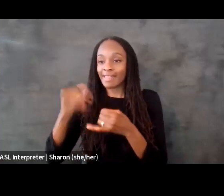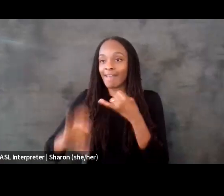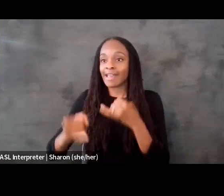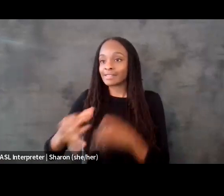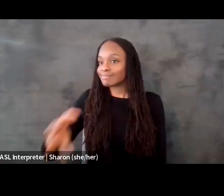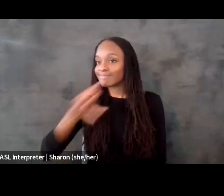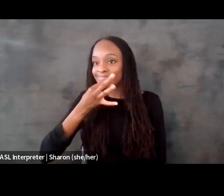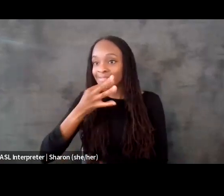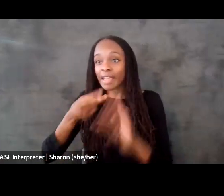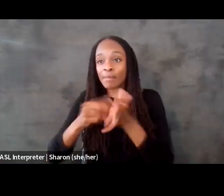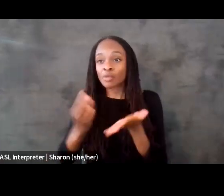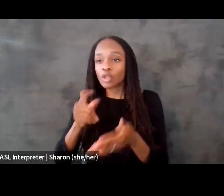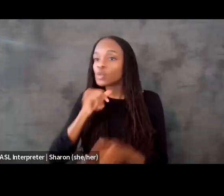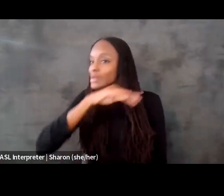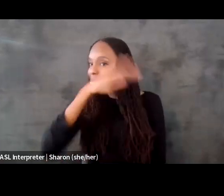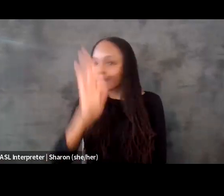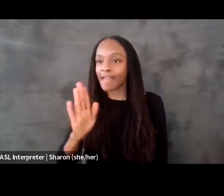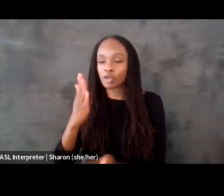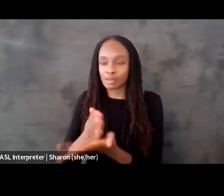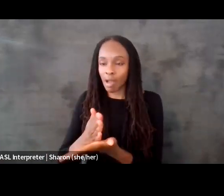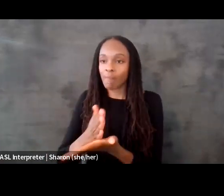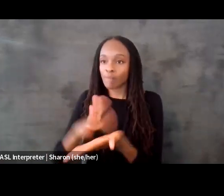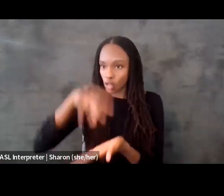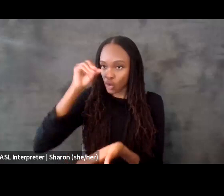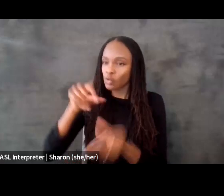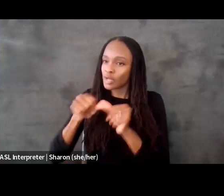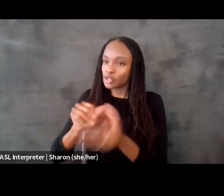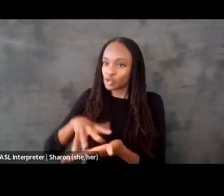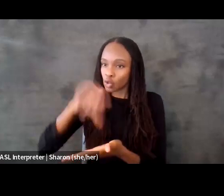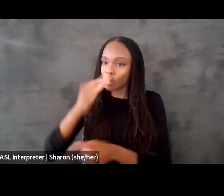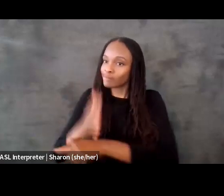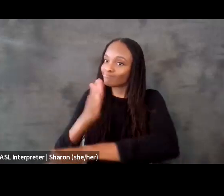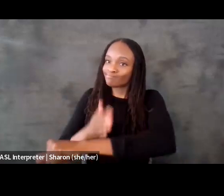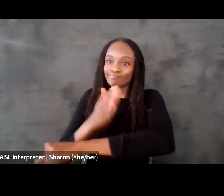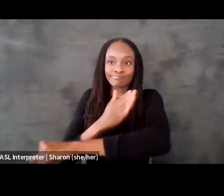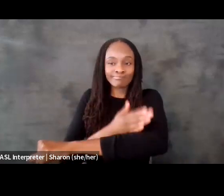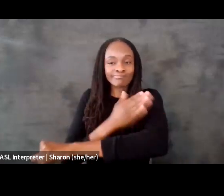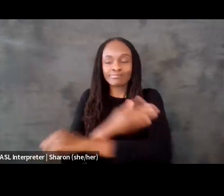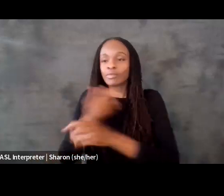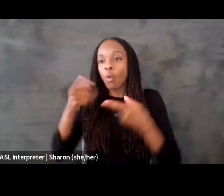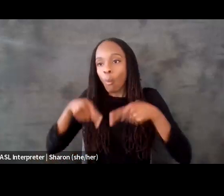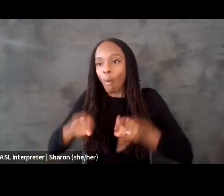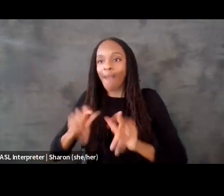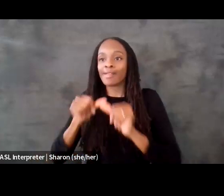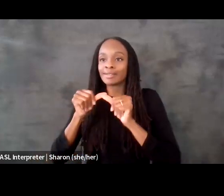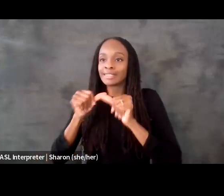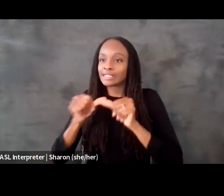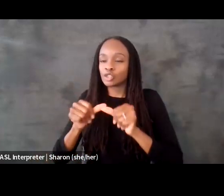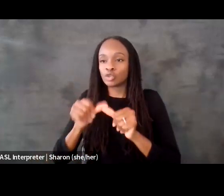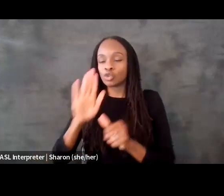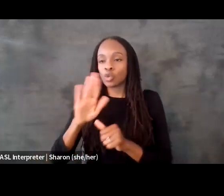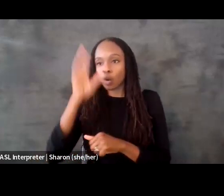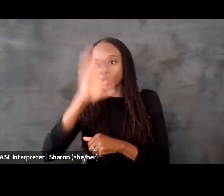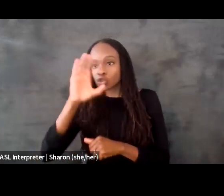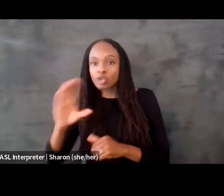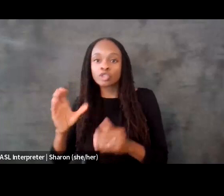stop learning, but you're always adding on, and you're always getting better and better as you continue in your search and how you interpret